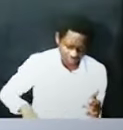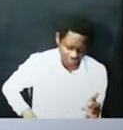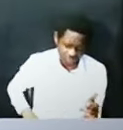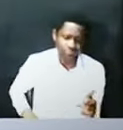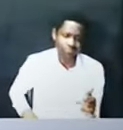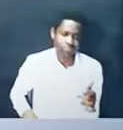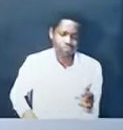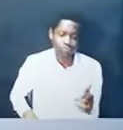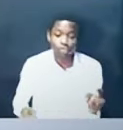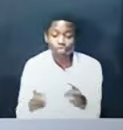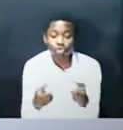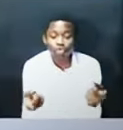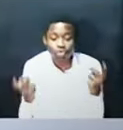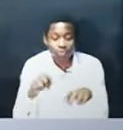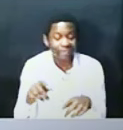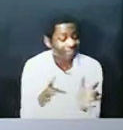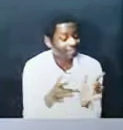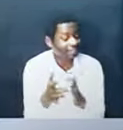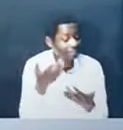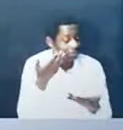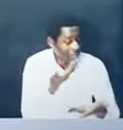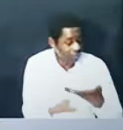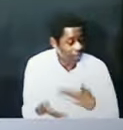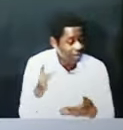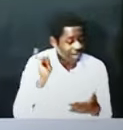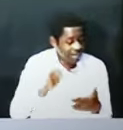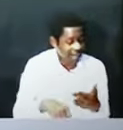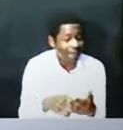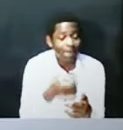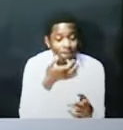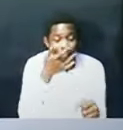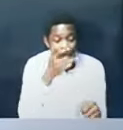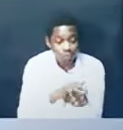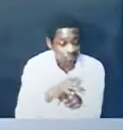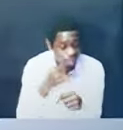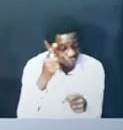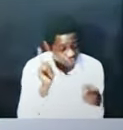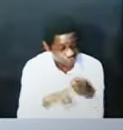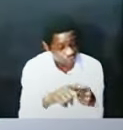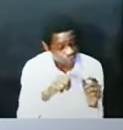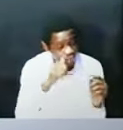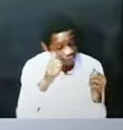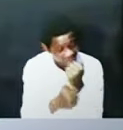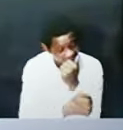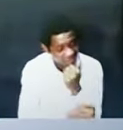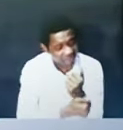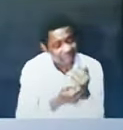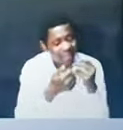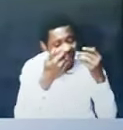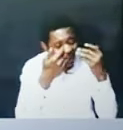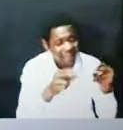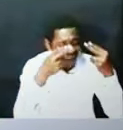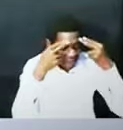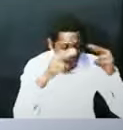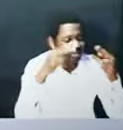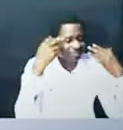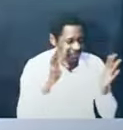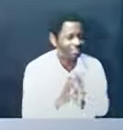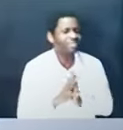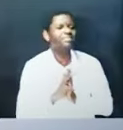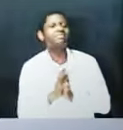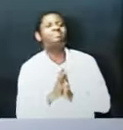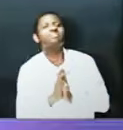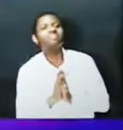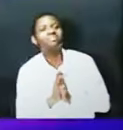when Jesus was born, that promise to Abraham had been fulfilled. Are we here?